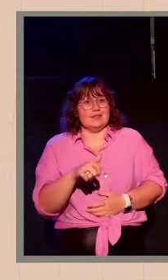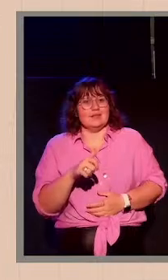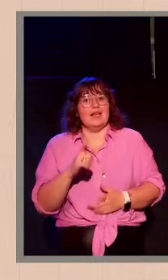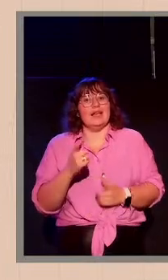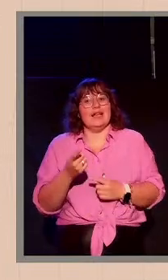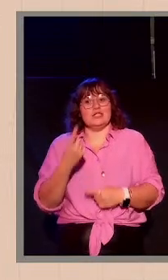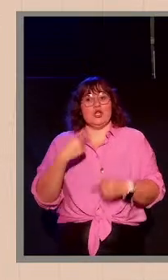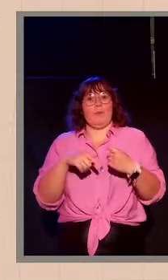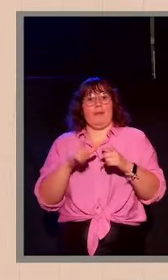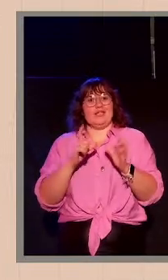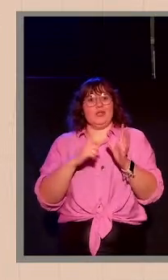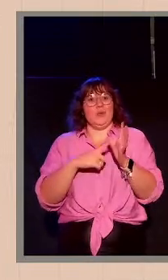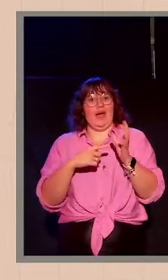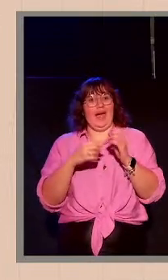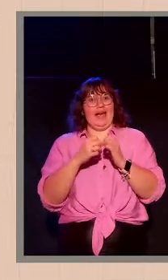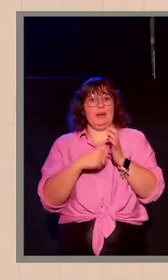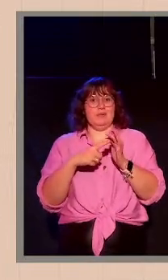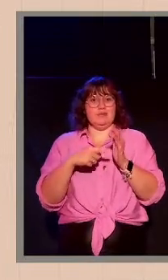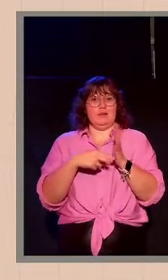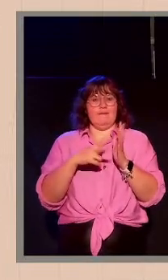it back to the Ableton view.